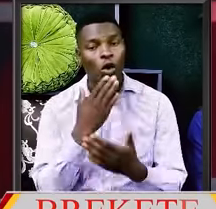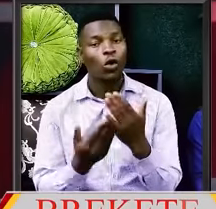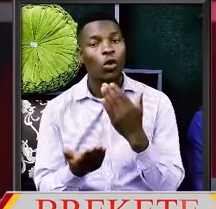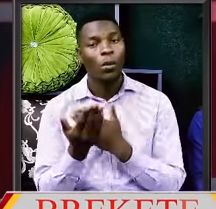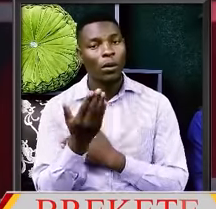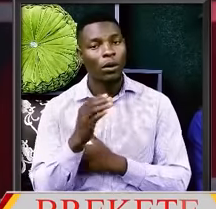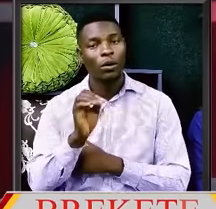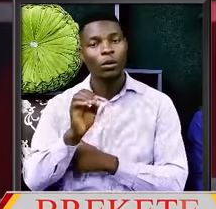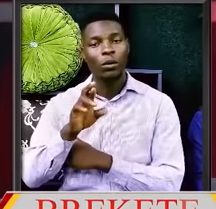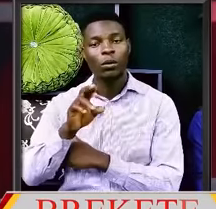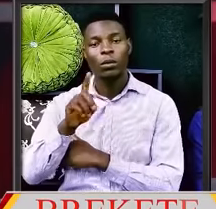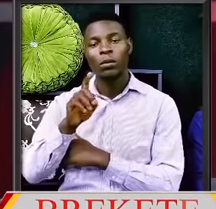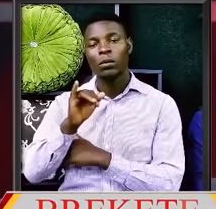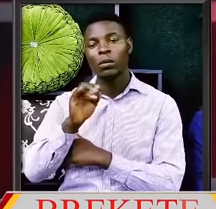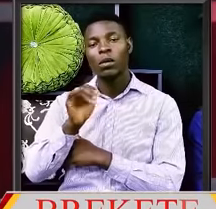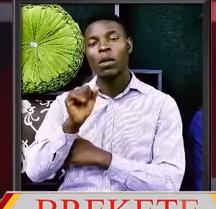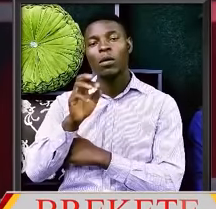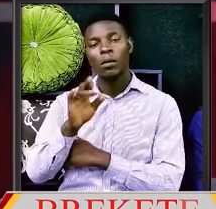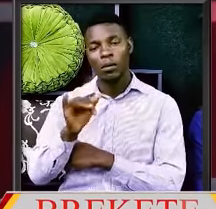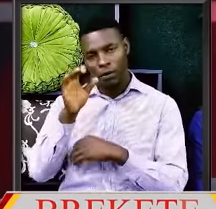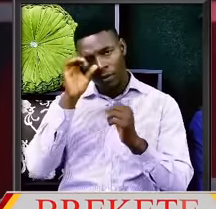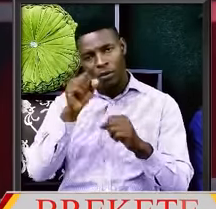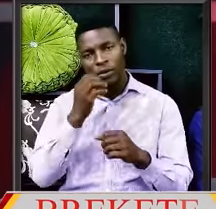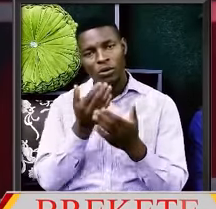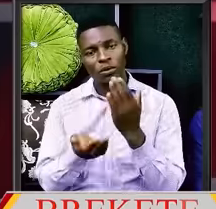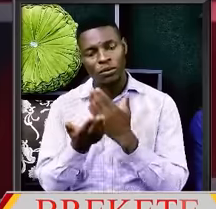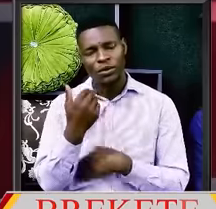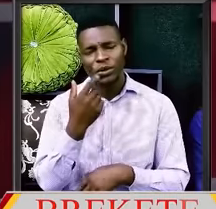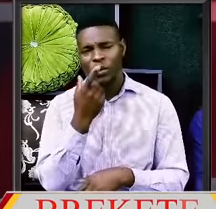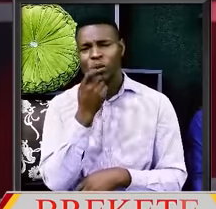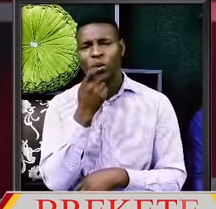Good morning, ma. Now, who me and I'm Devanoso? Yes, ma.